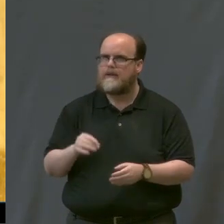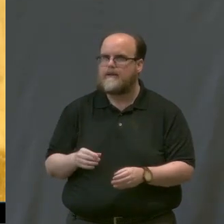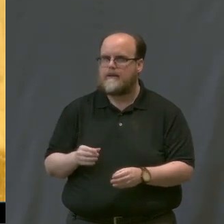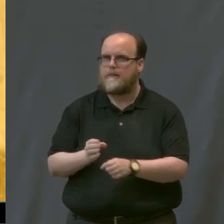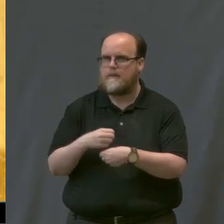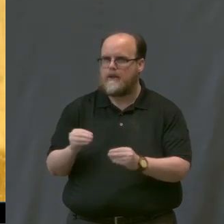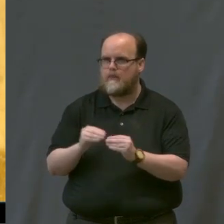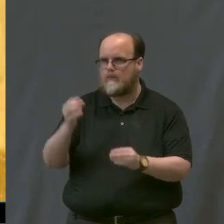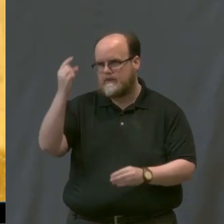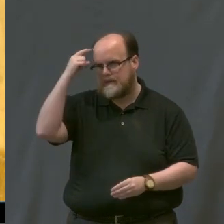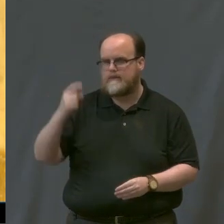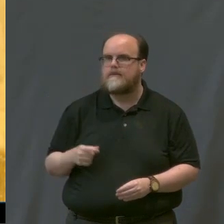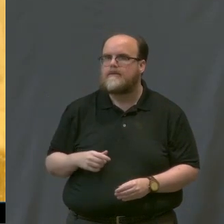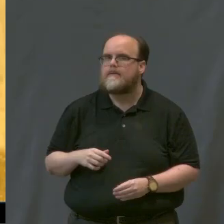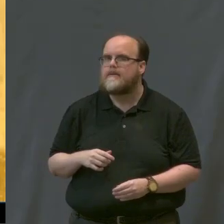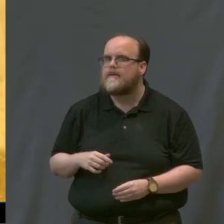more sense.